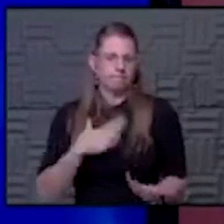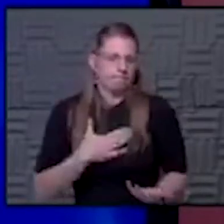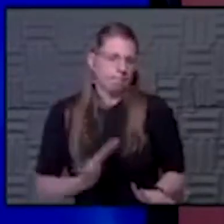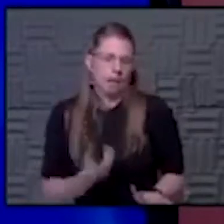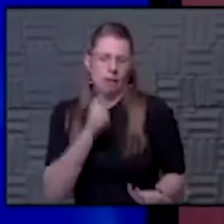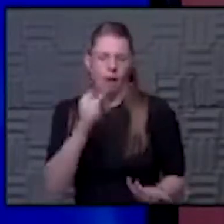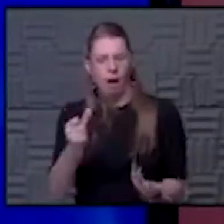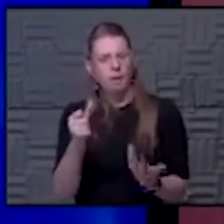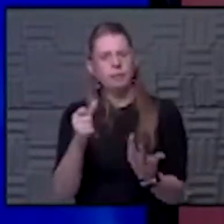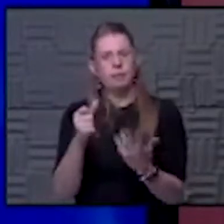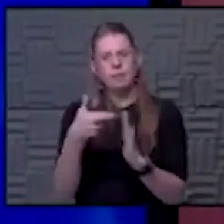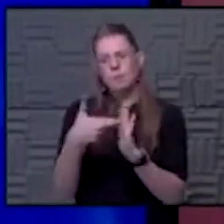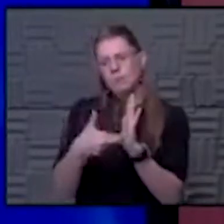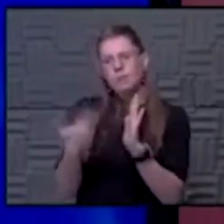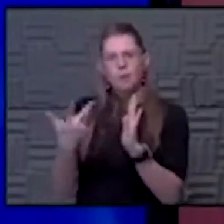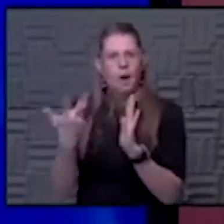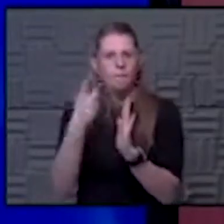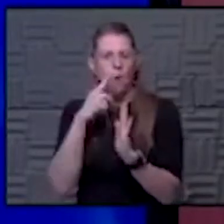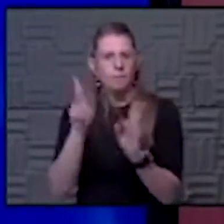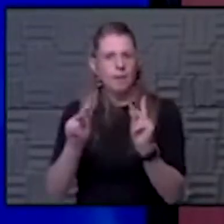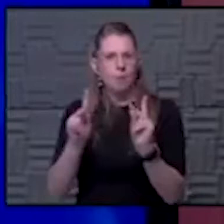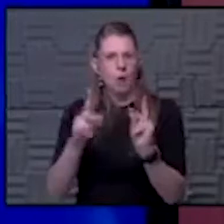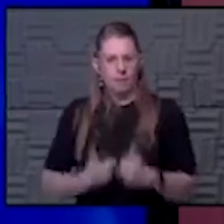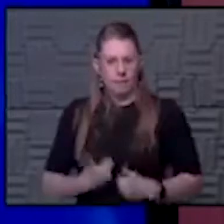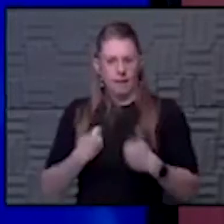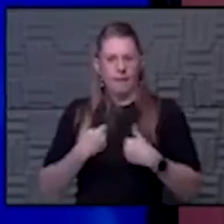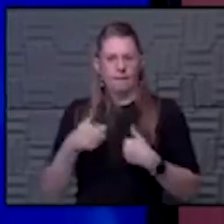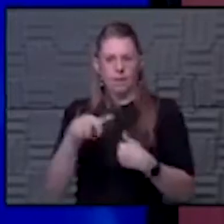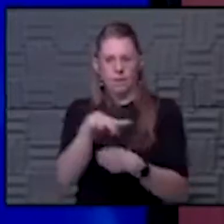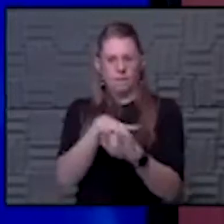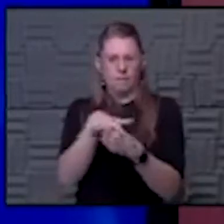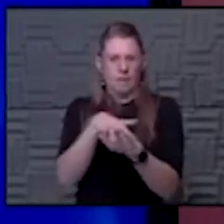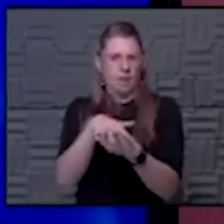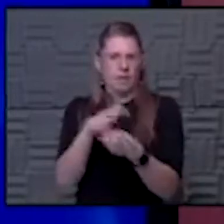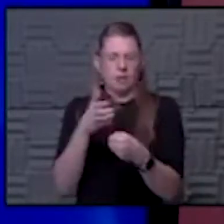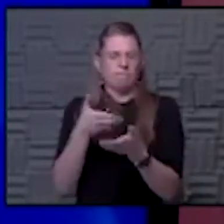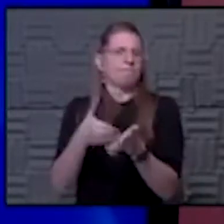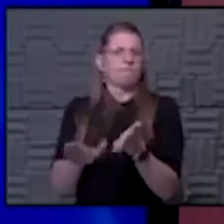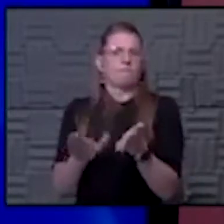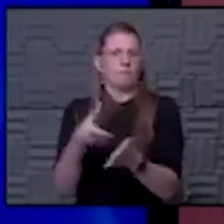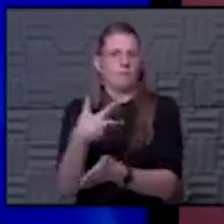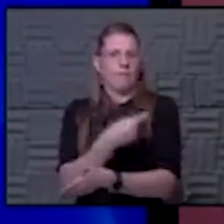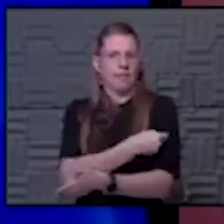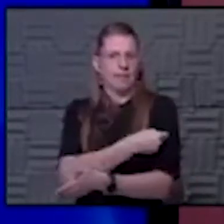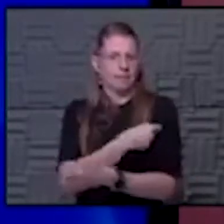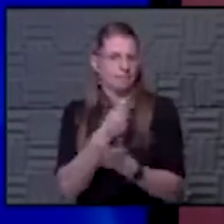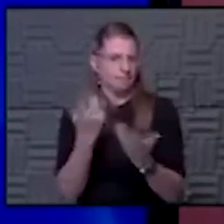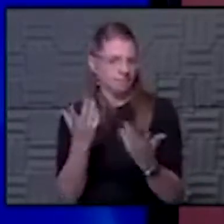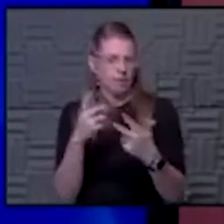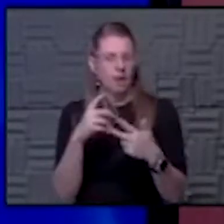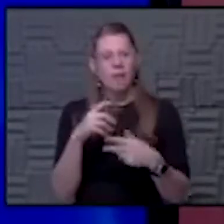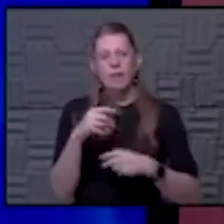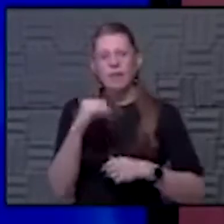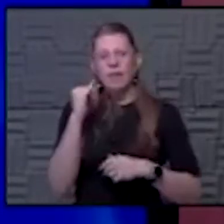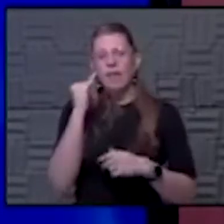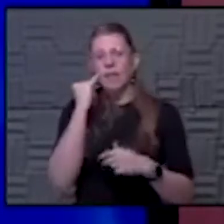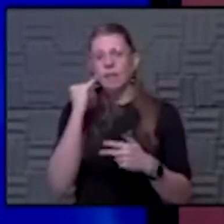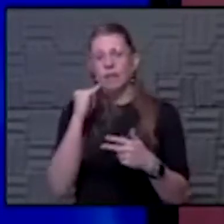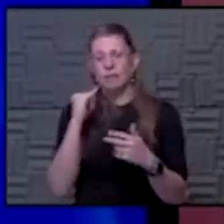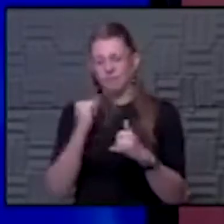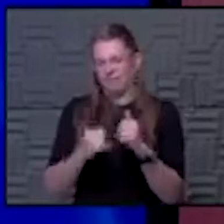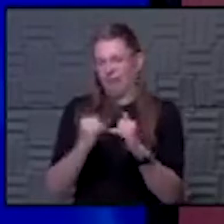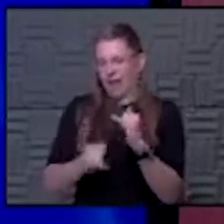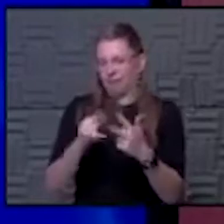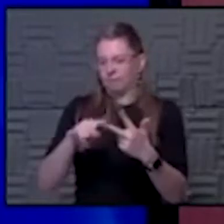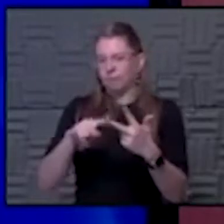is the protocol? Do we know what that's going to mean for people who live in those facilities that do not wish to take one? And finally, if the governor wants to answer this, especially,